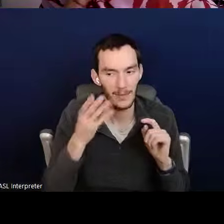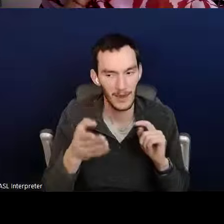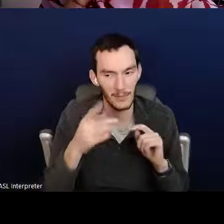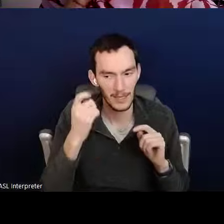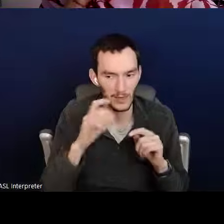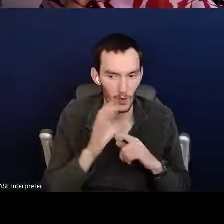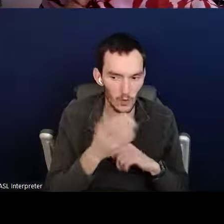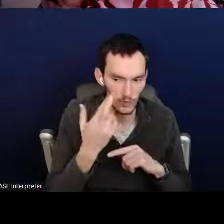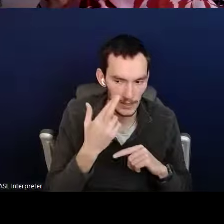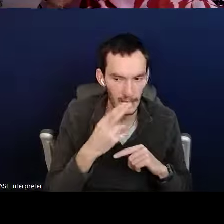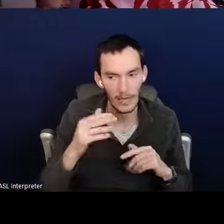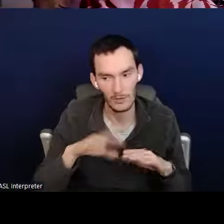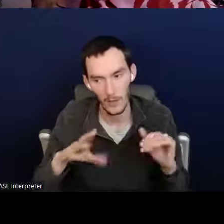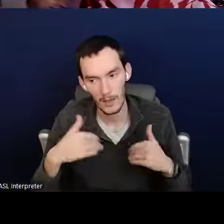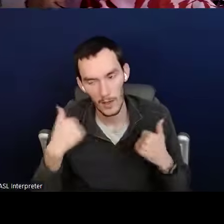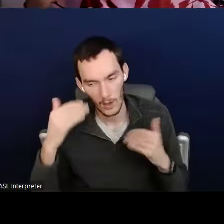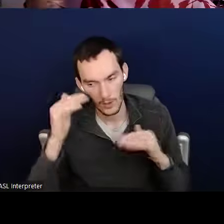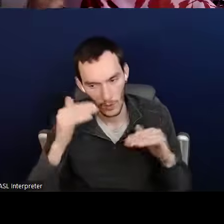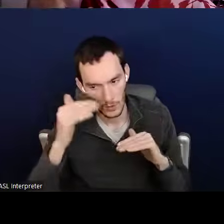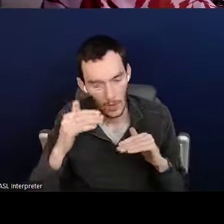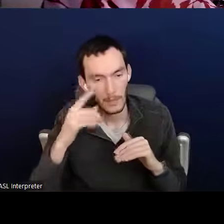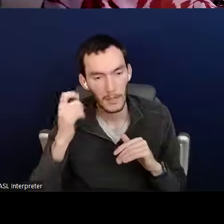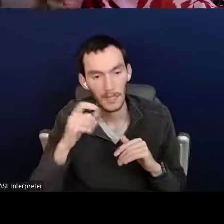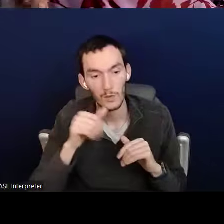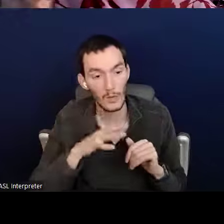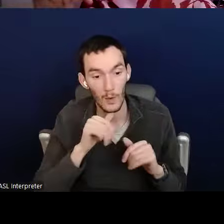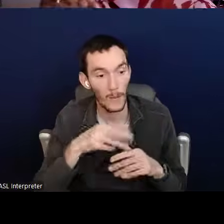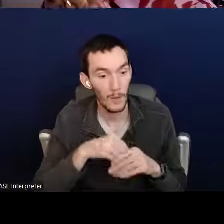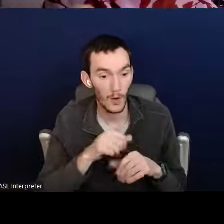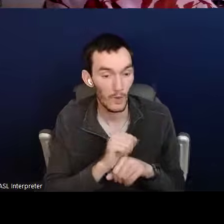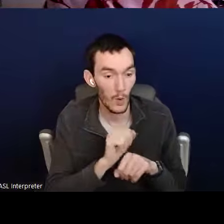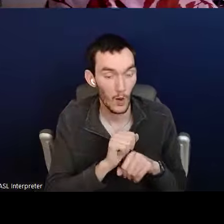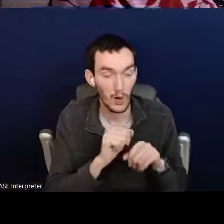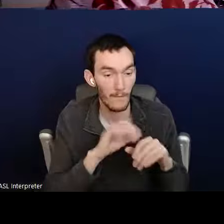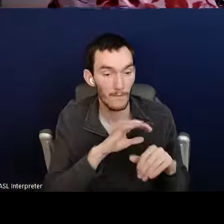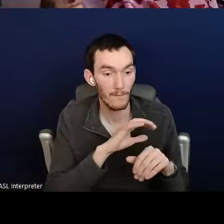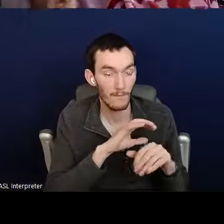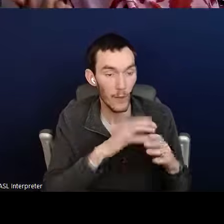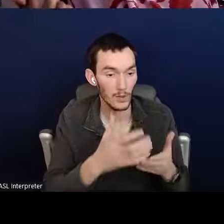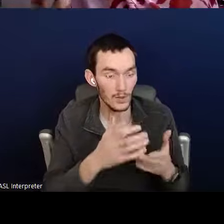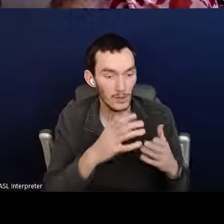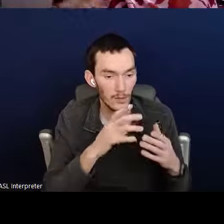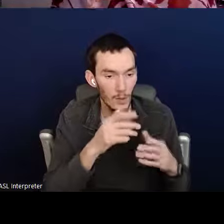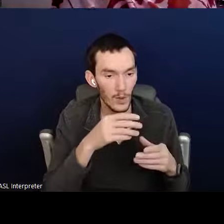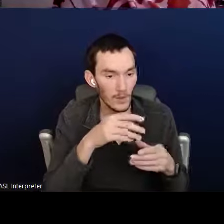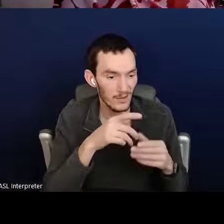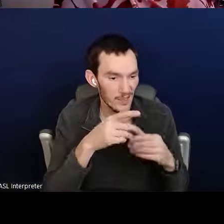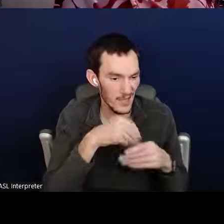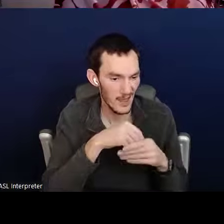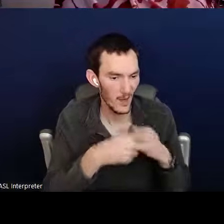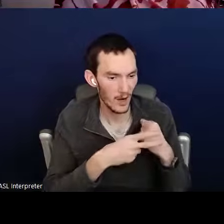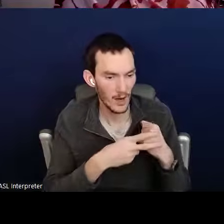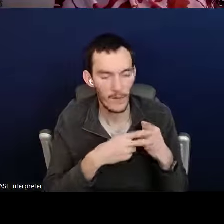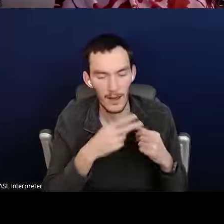and younger adults. As women were not part of the colonial workforce that was listed in the archive, that at least that we had access to, it